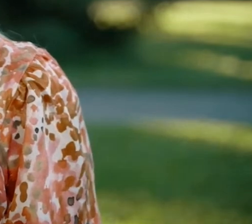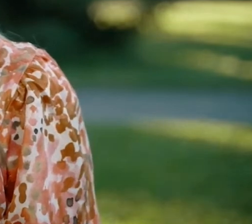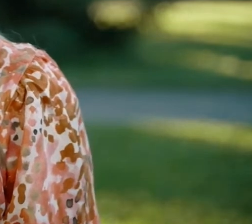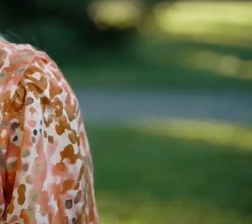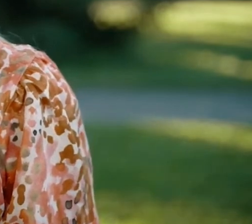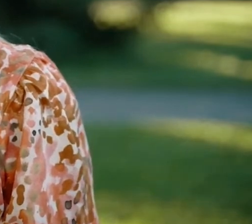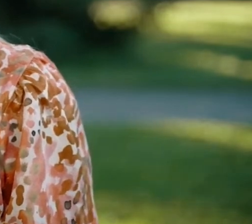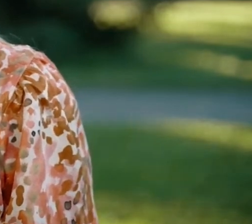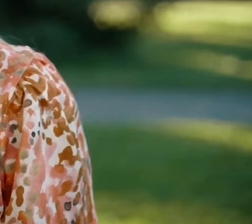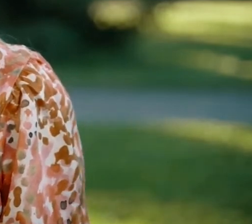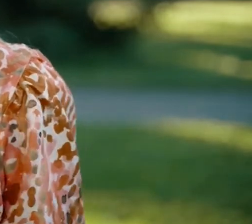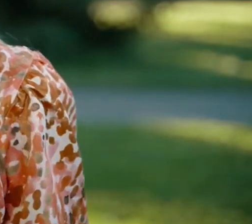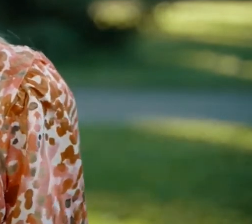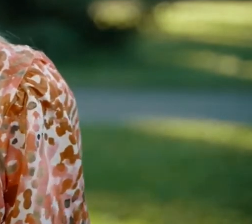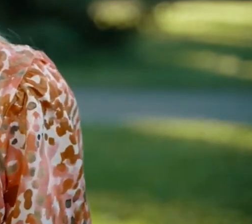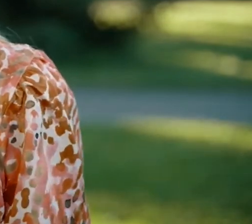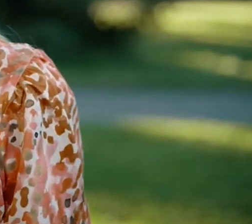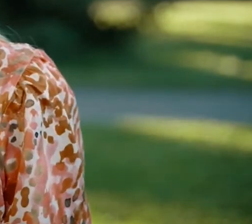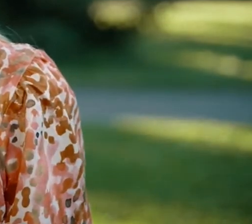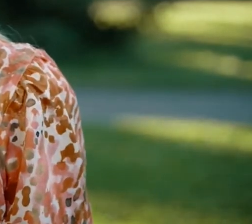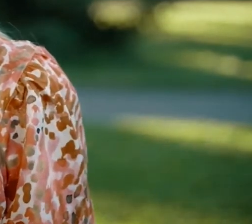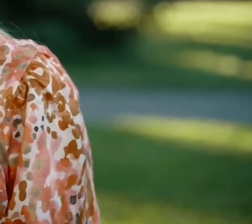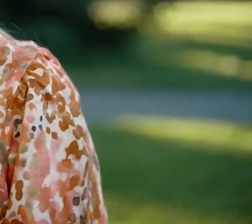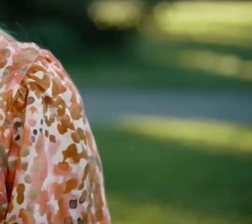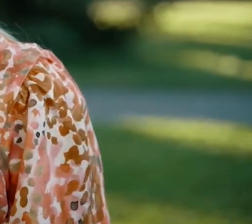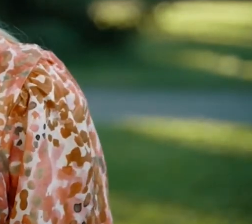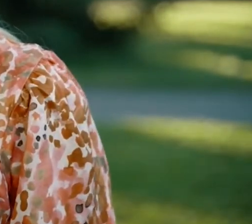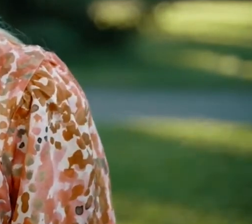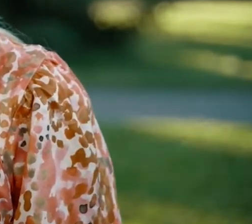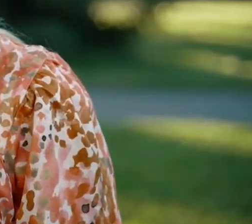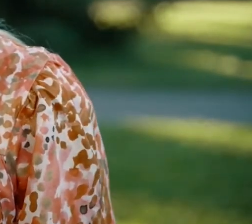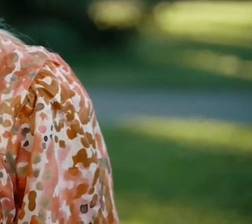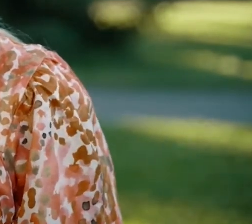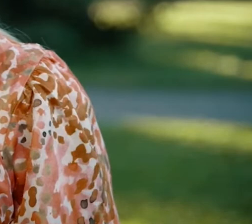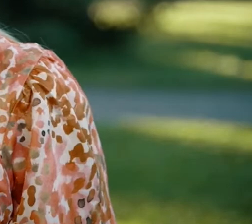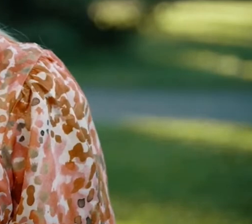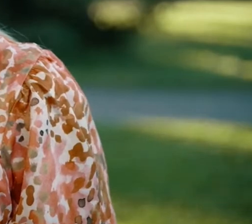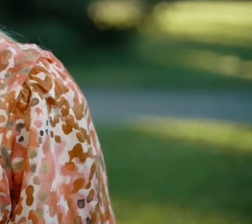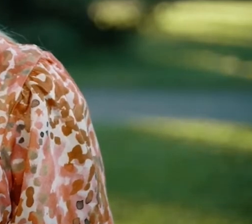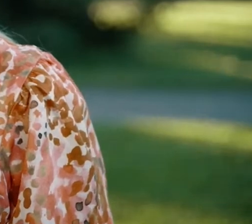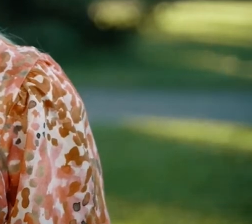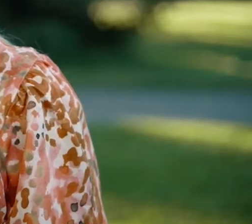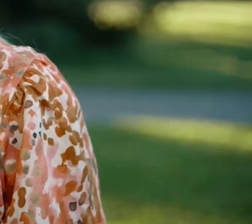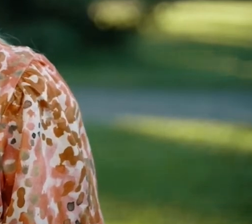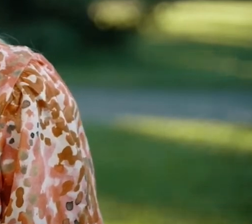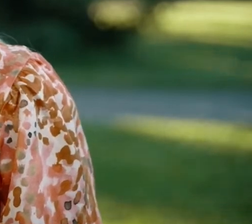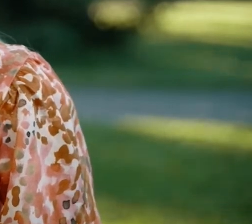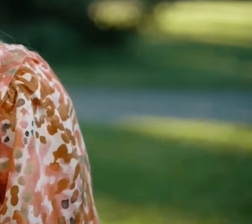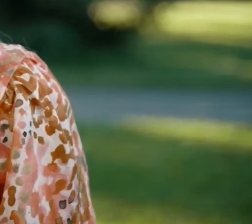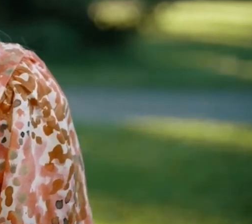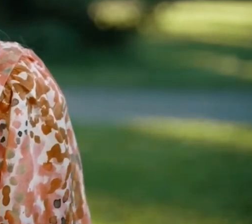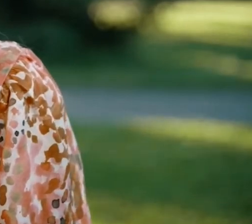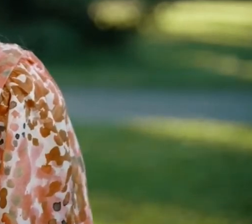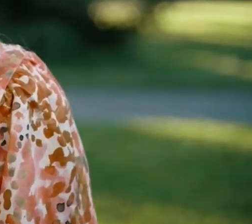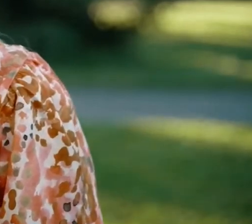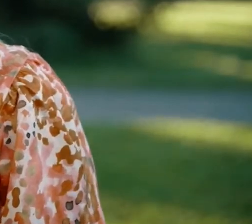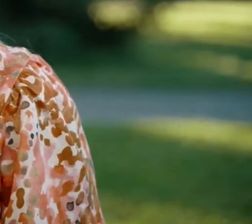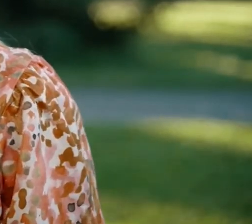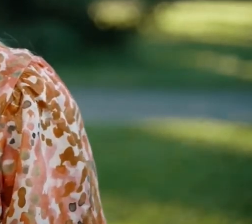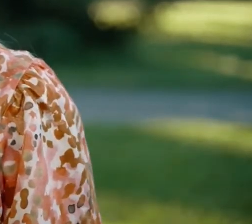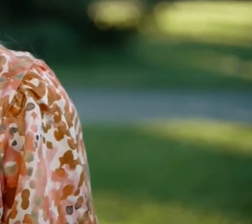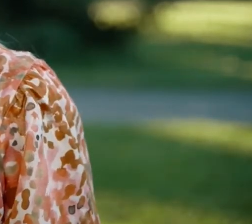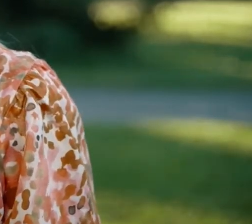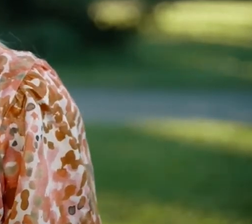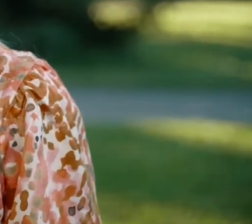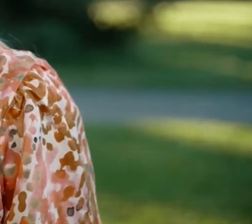best time to act was already yesterday, but the second best day to start doing more is today. And as Greta